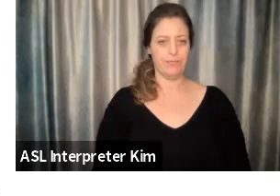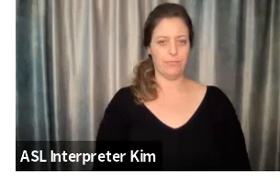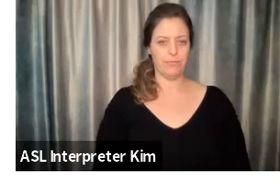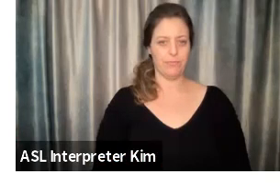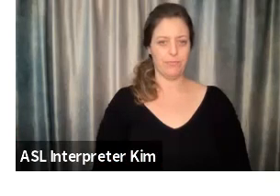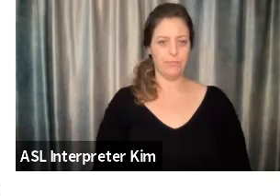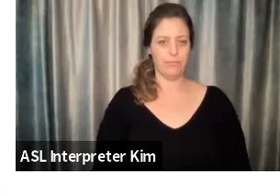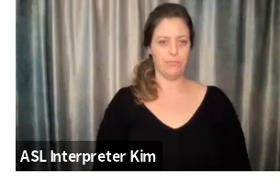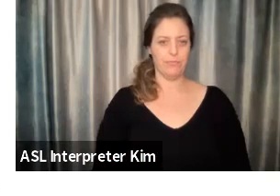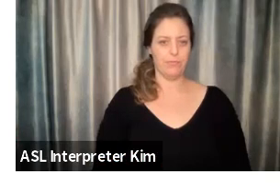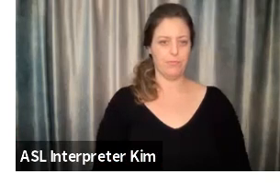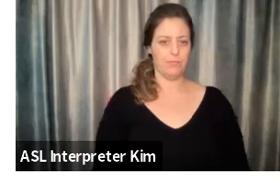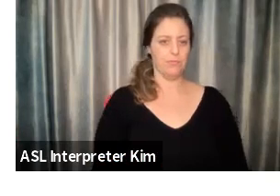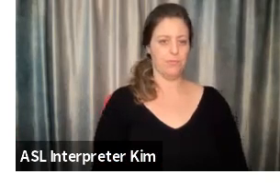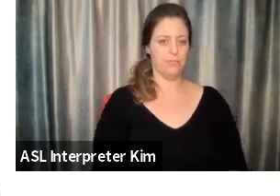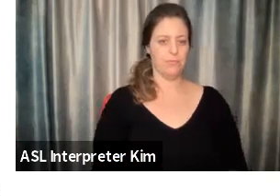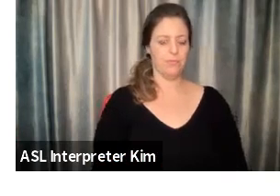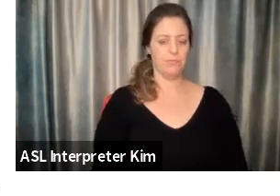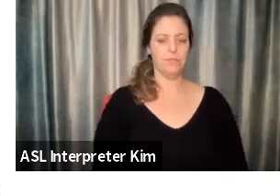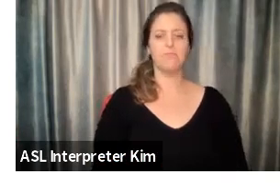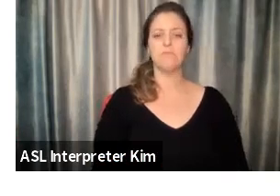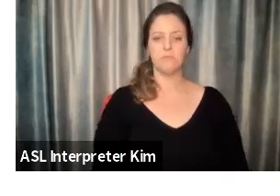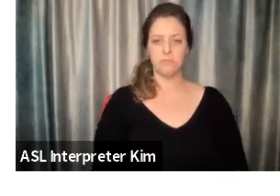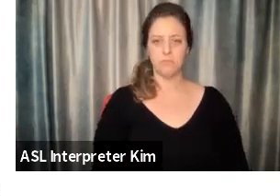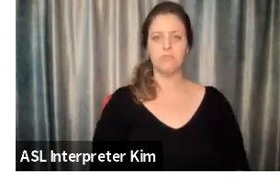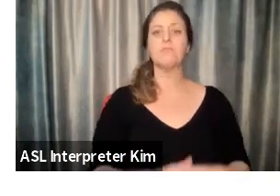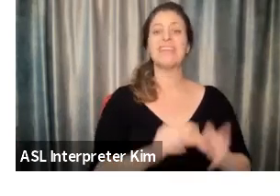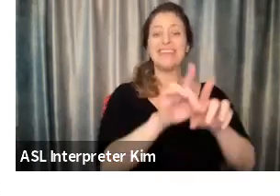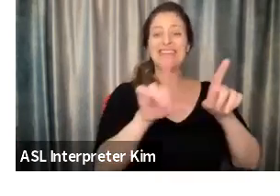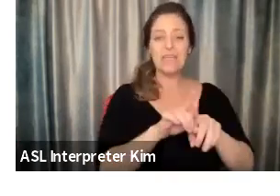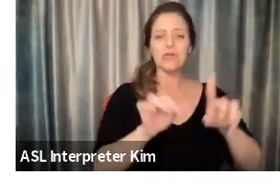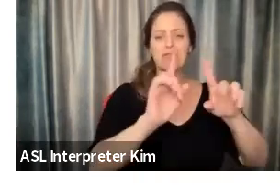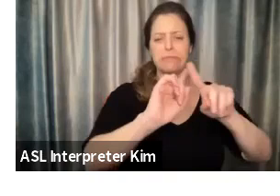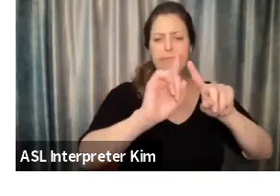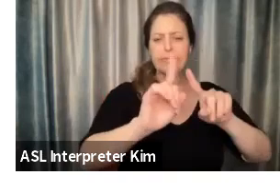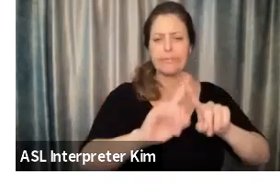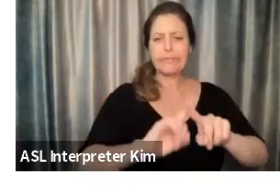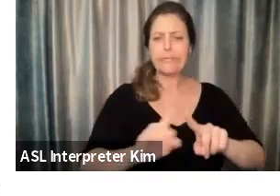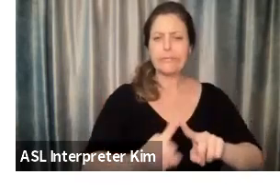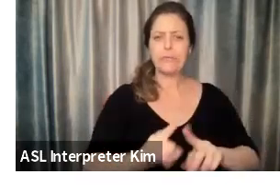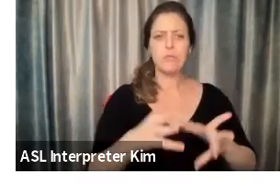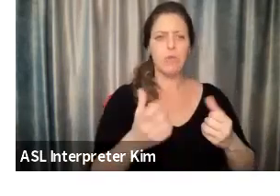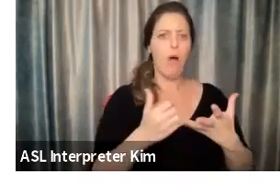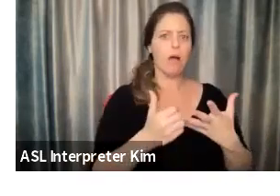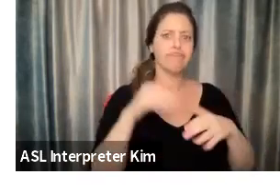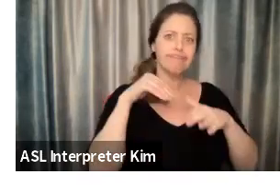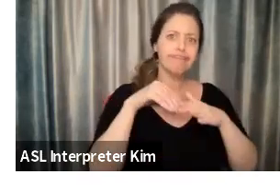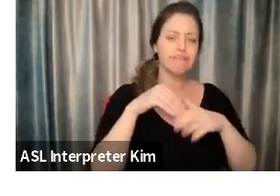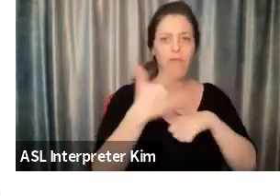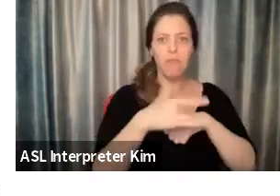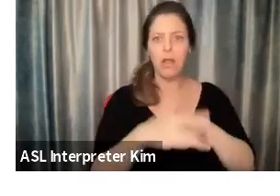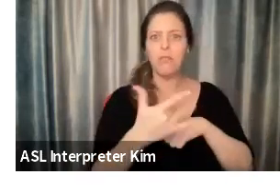For all the information that you can access, obviously the district, as many, we are trying to provide all this information to you